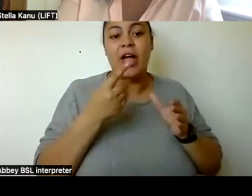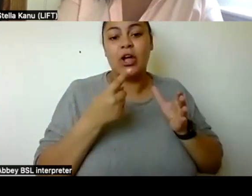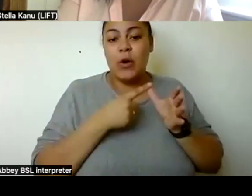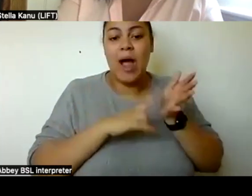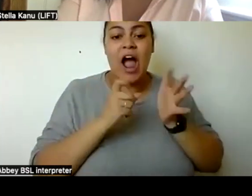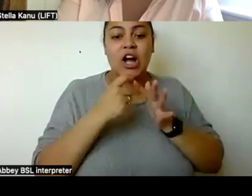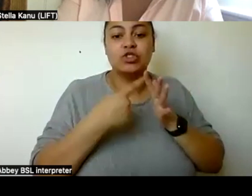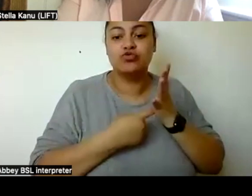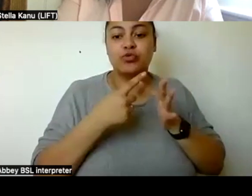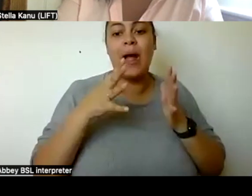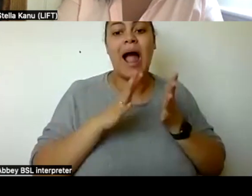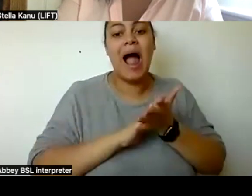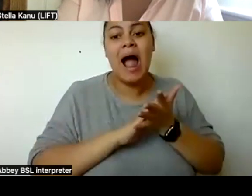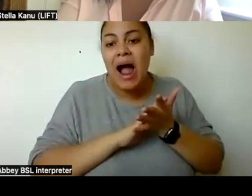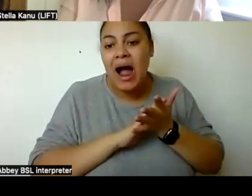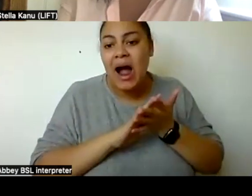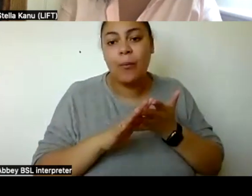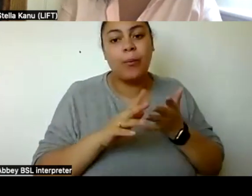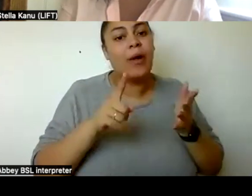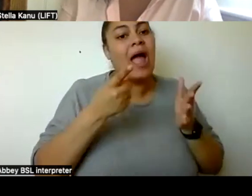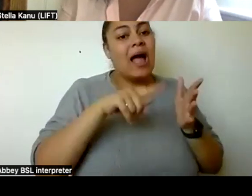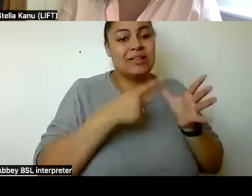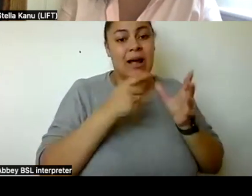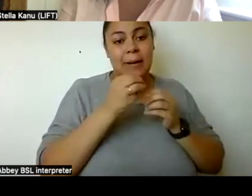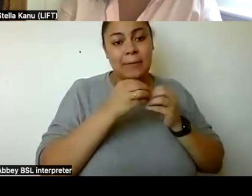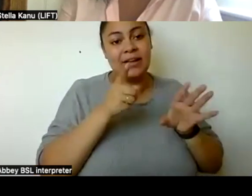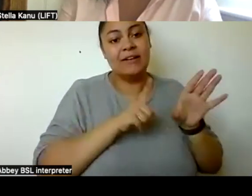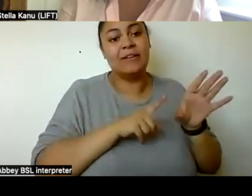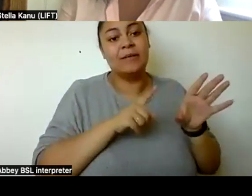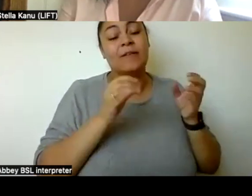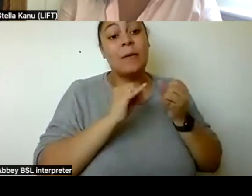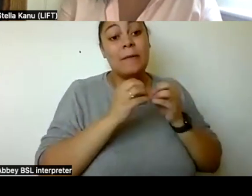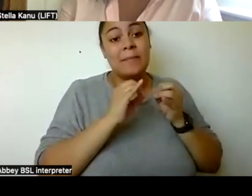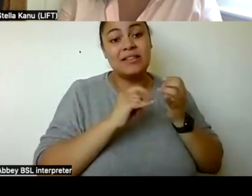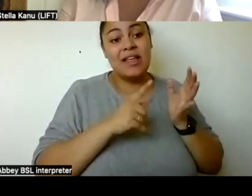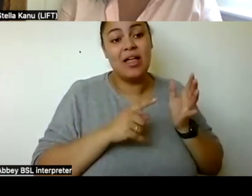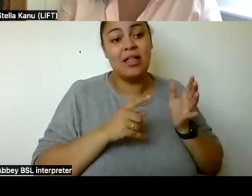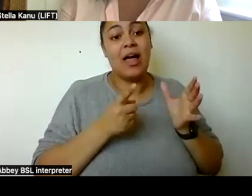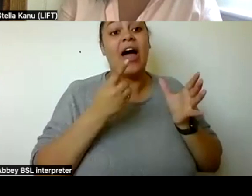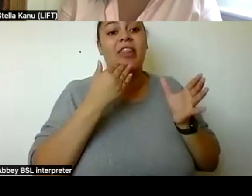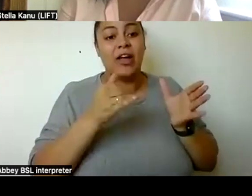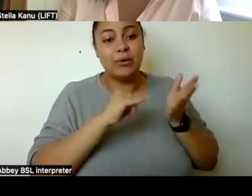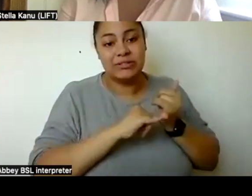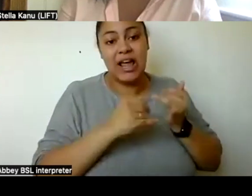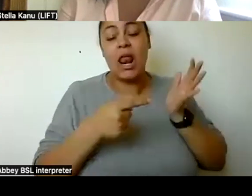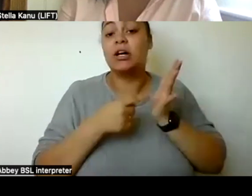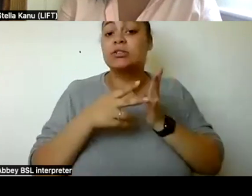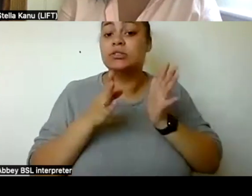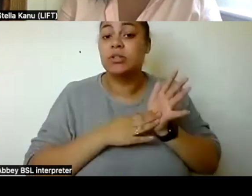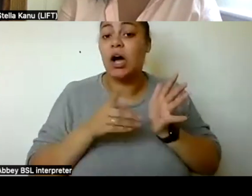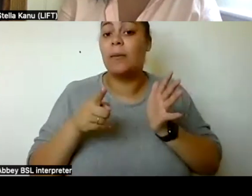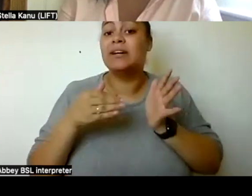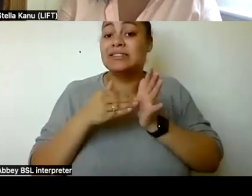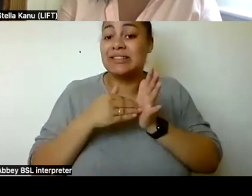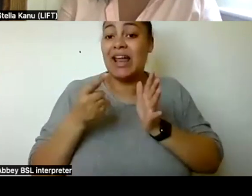for enabling access today, to Stella, Tom, Zannah and Richard for making this a spectacular conversation. Thank you.